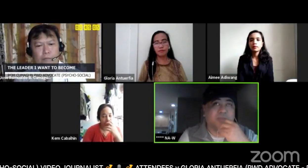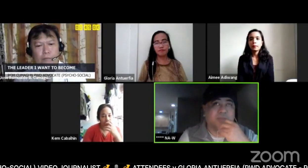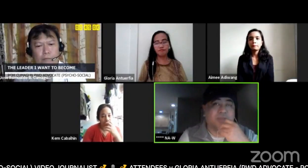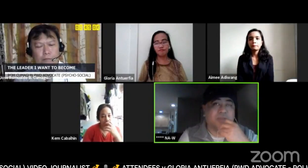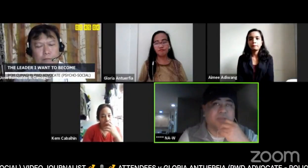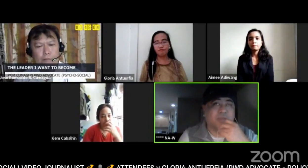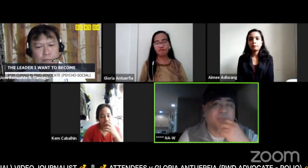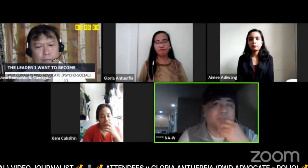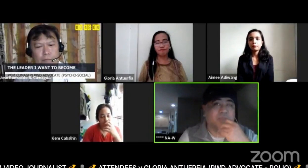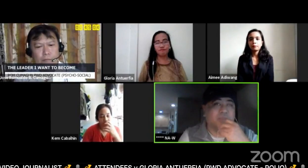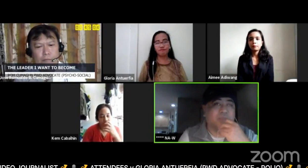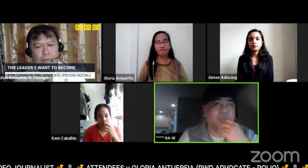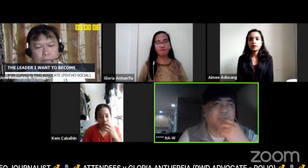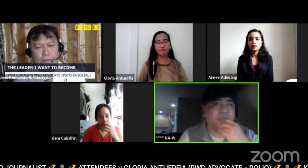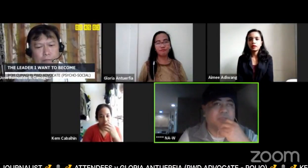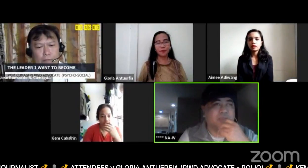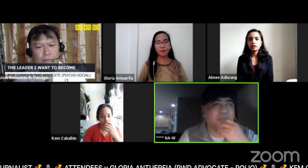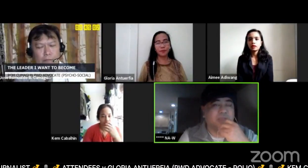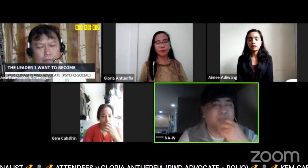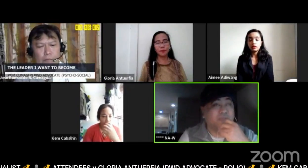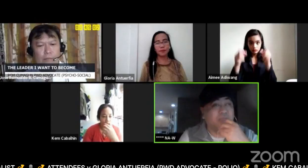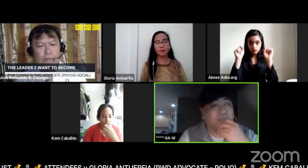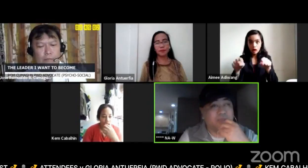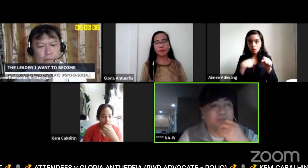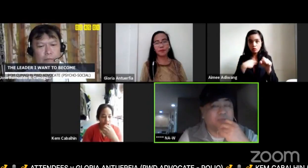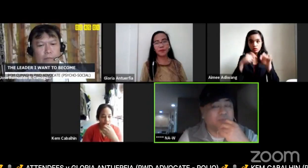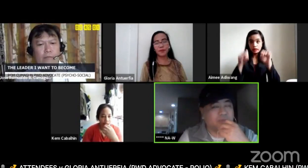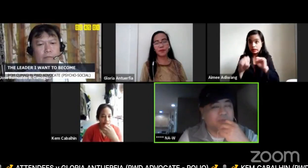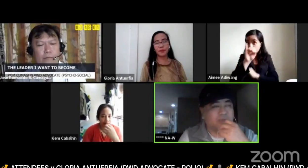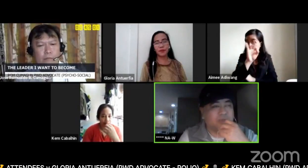makes it a possibility that if